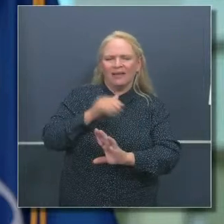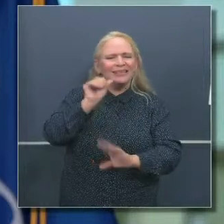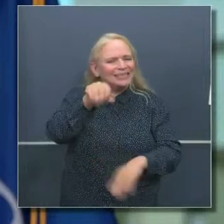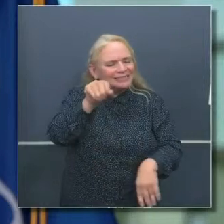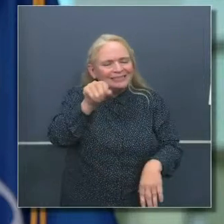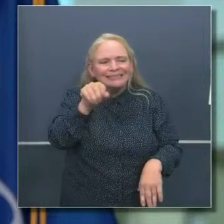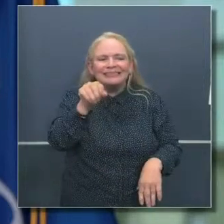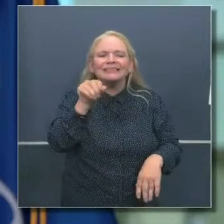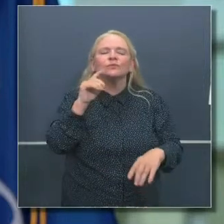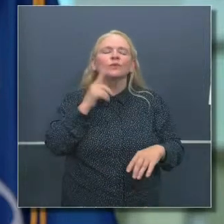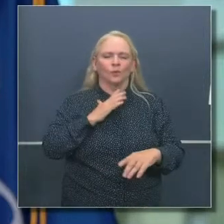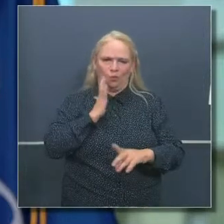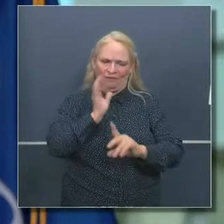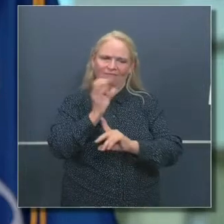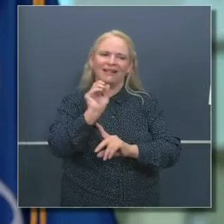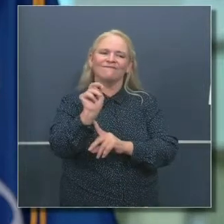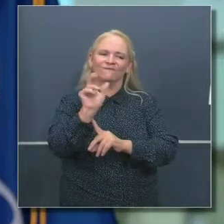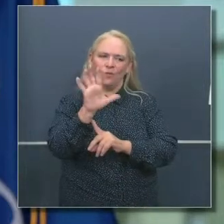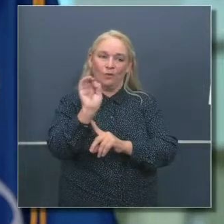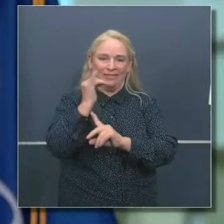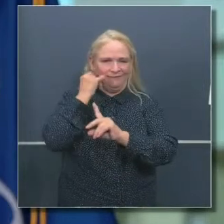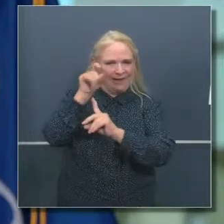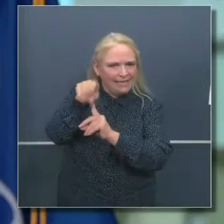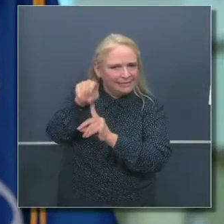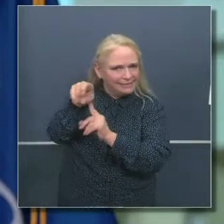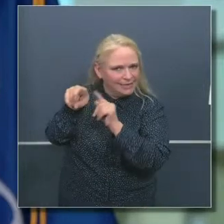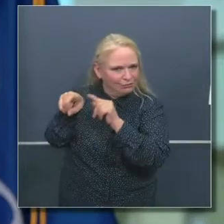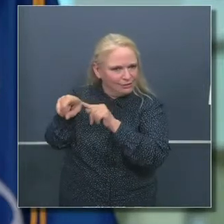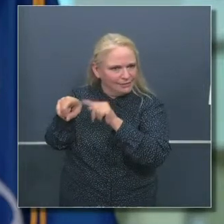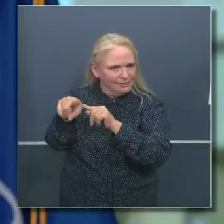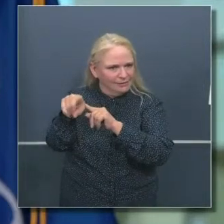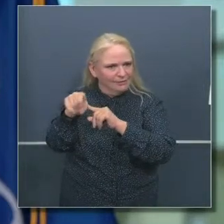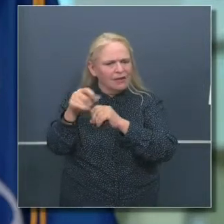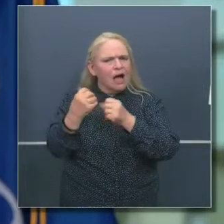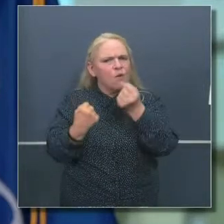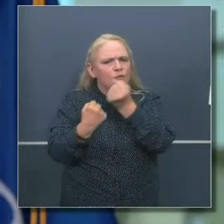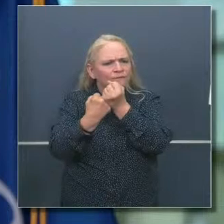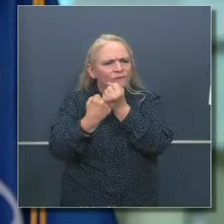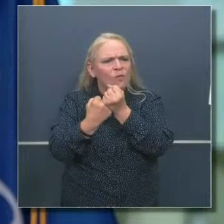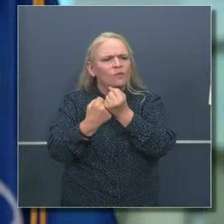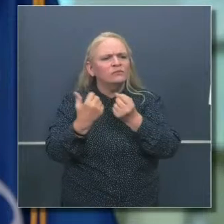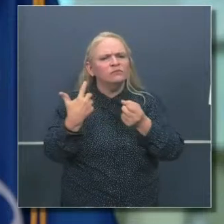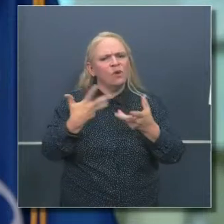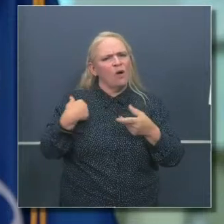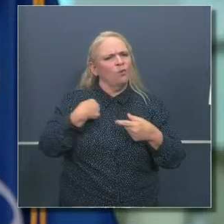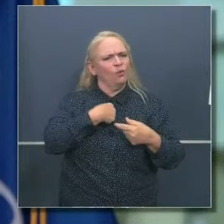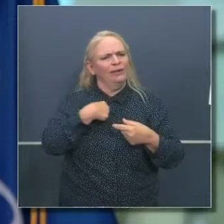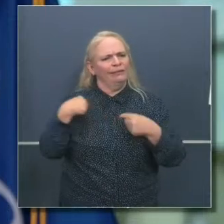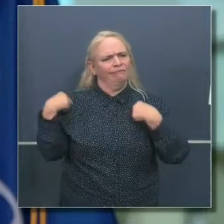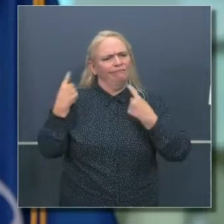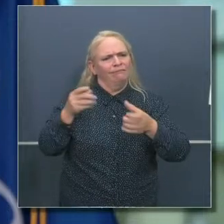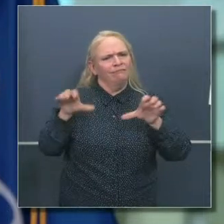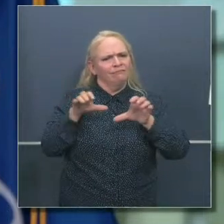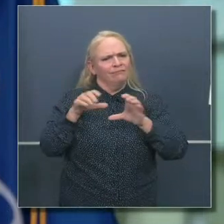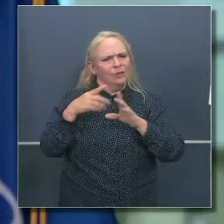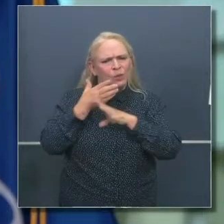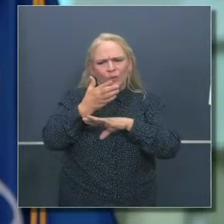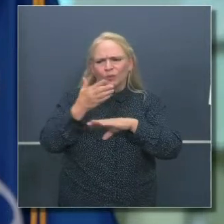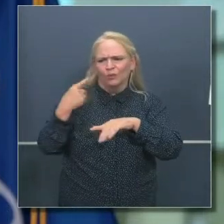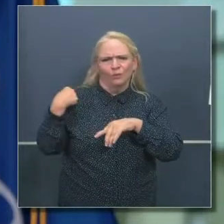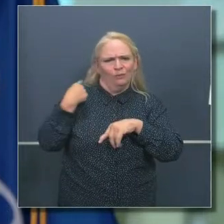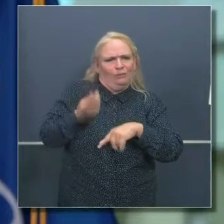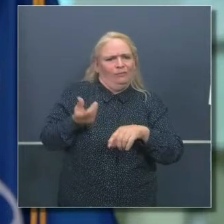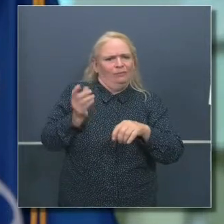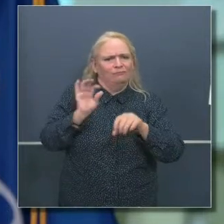said yesterday, and thank you for that opportunity as well to reinforce what we were previewing over the course of a number of weeks.